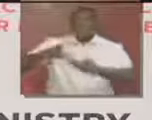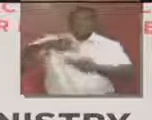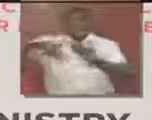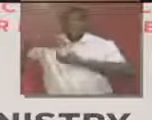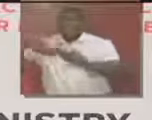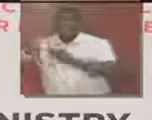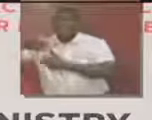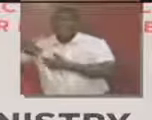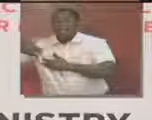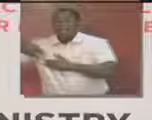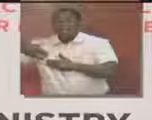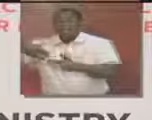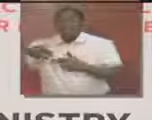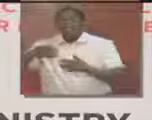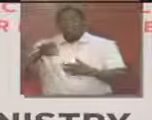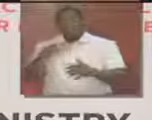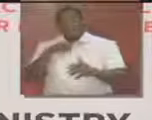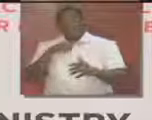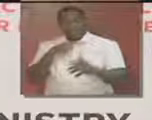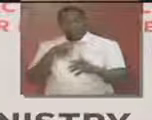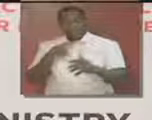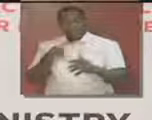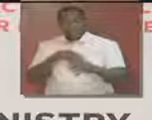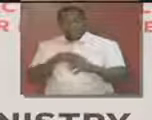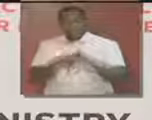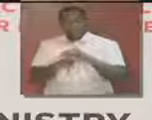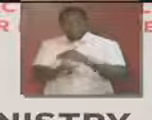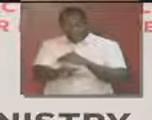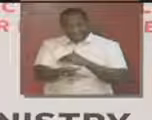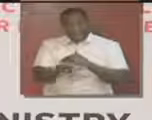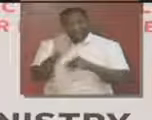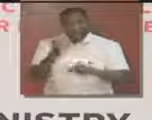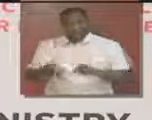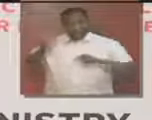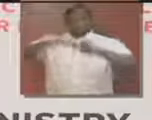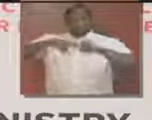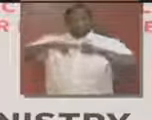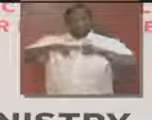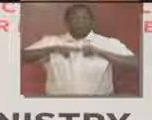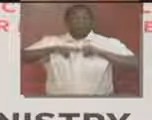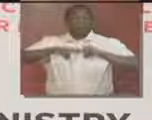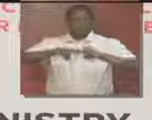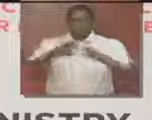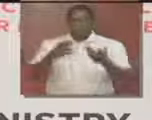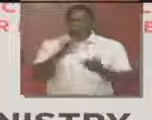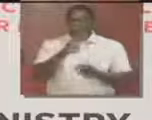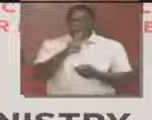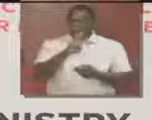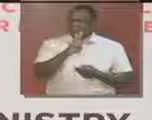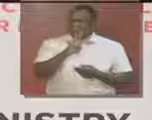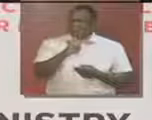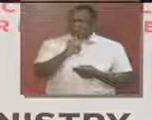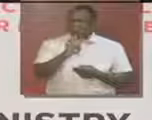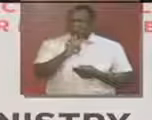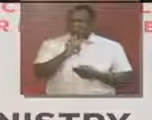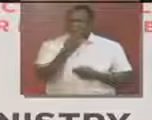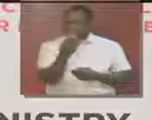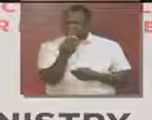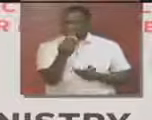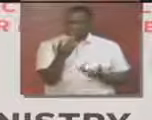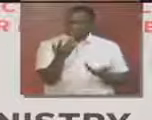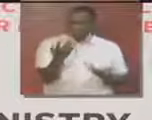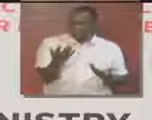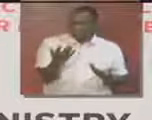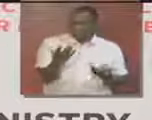was still a short-lived increasing trend in the middle of January. And that would, to some